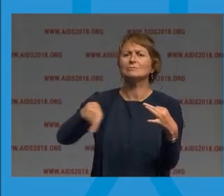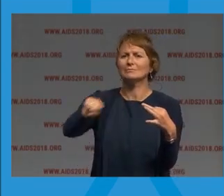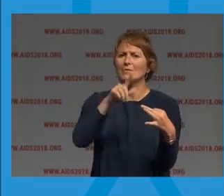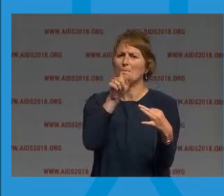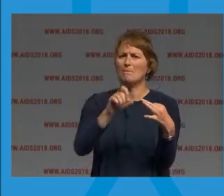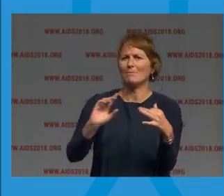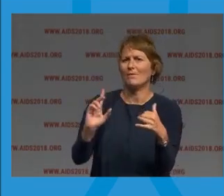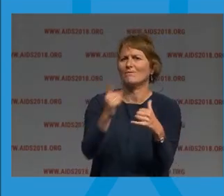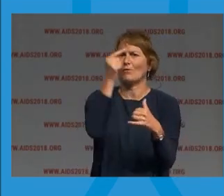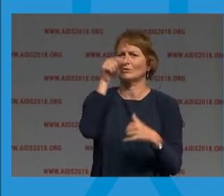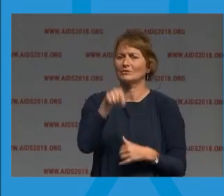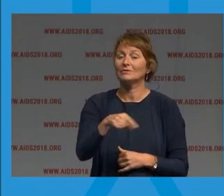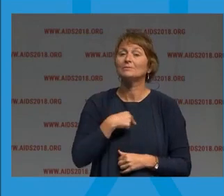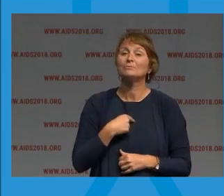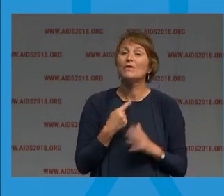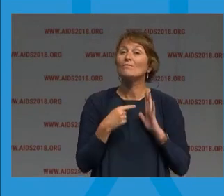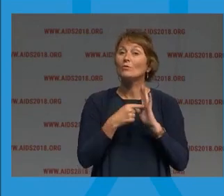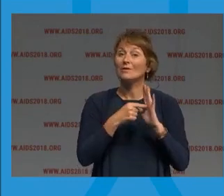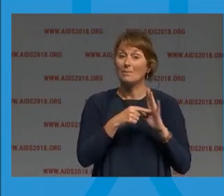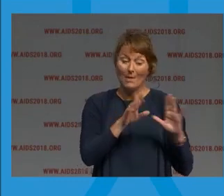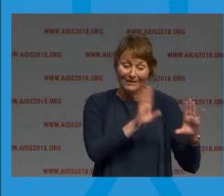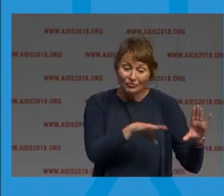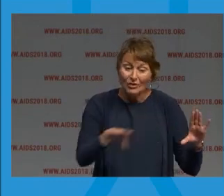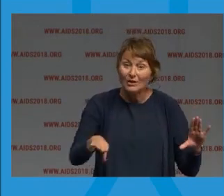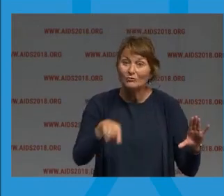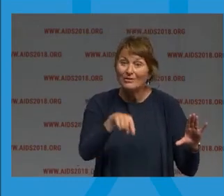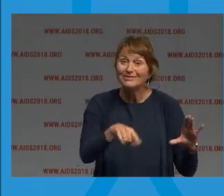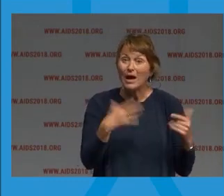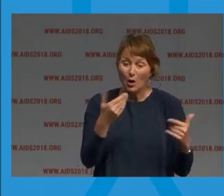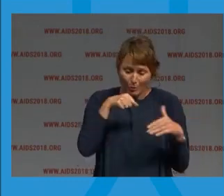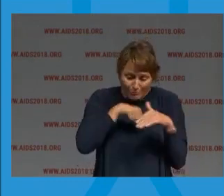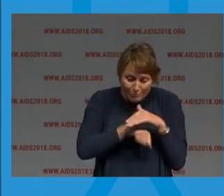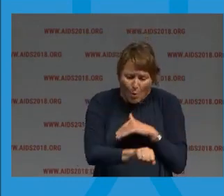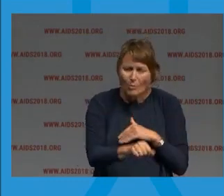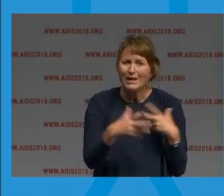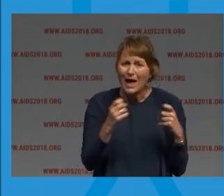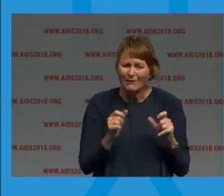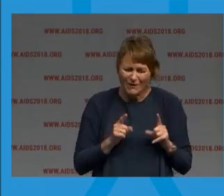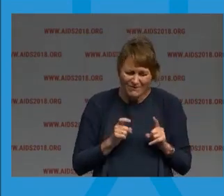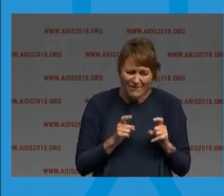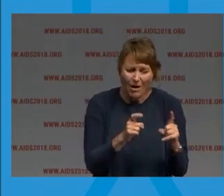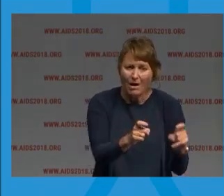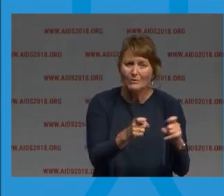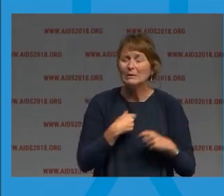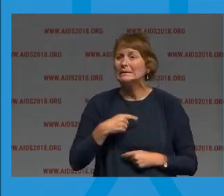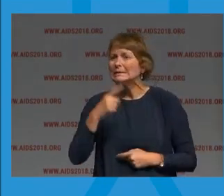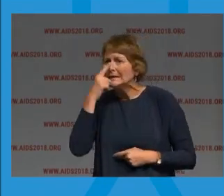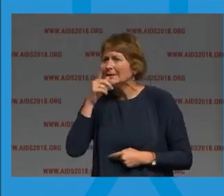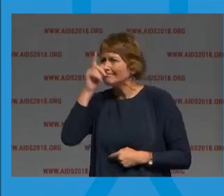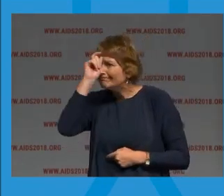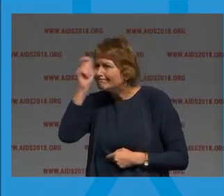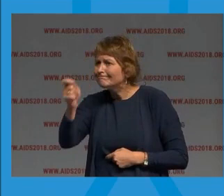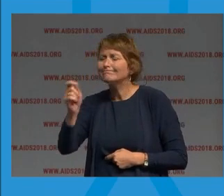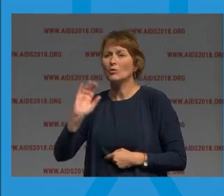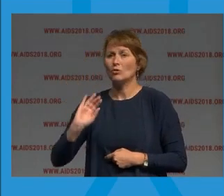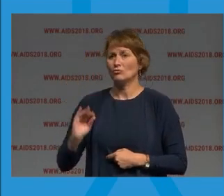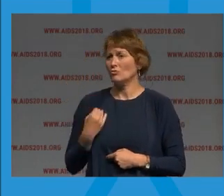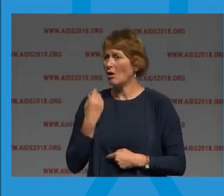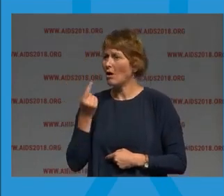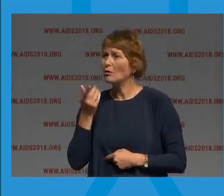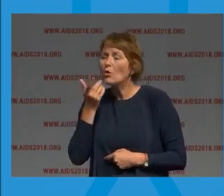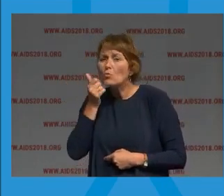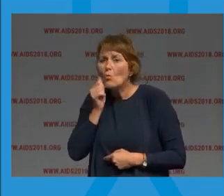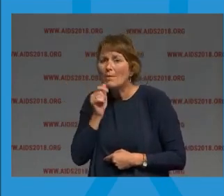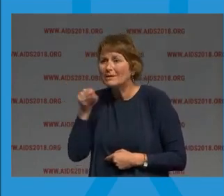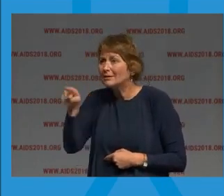the reality of the children born with the virus. When we respect the young woman at risk due to the behaviour of her